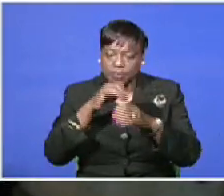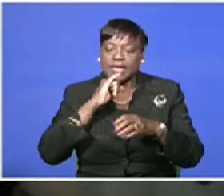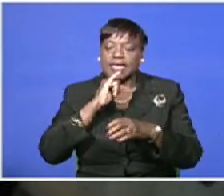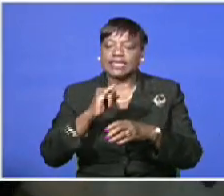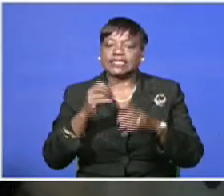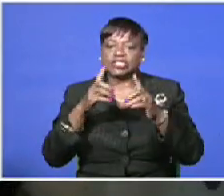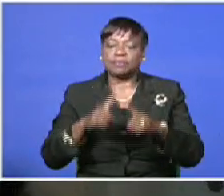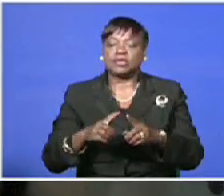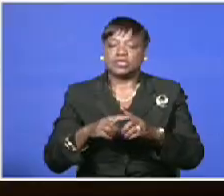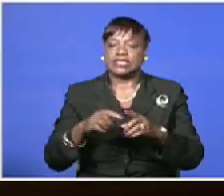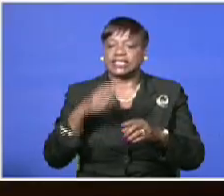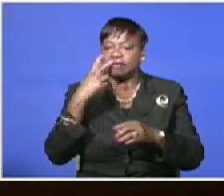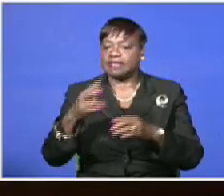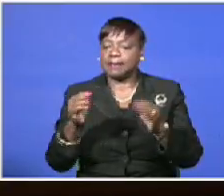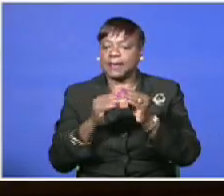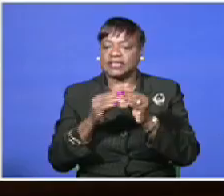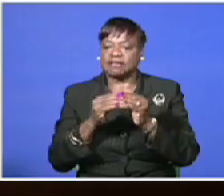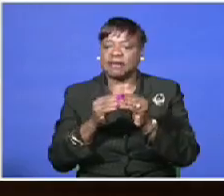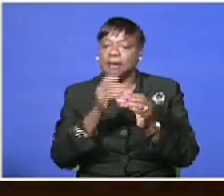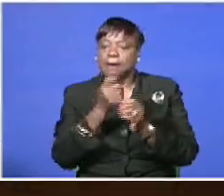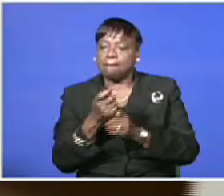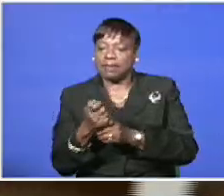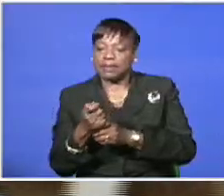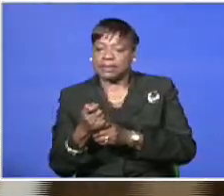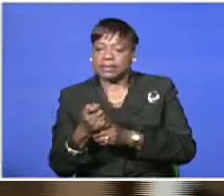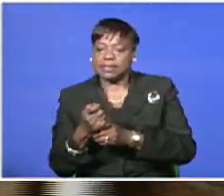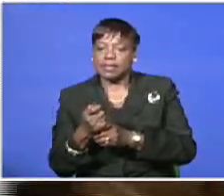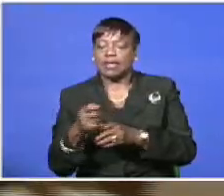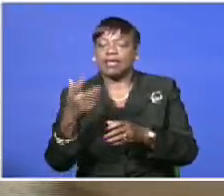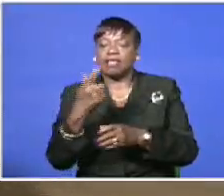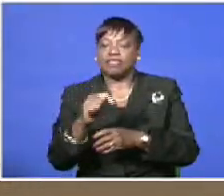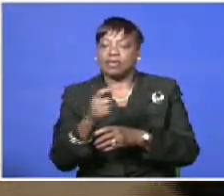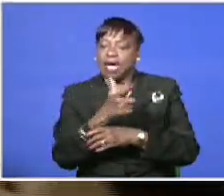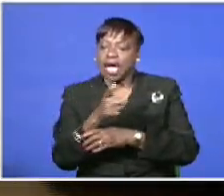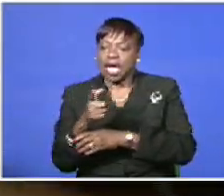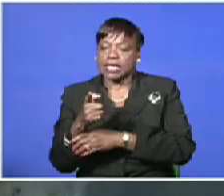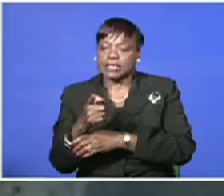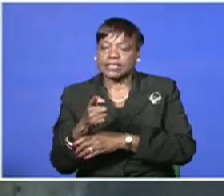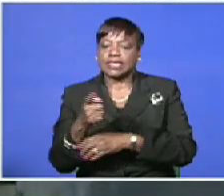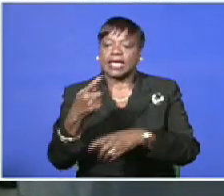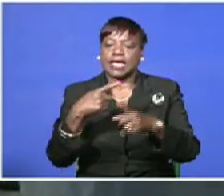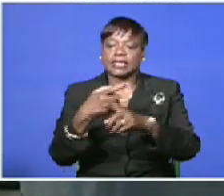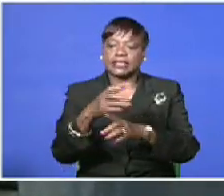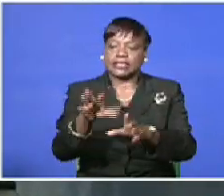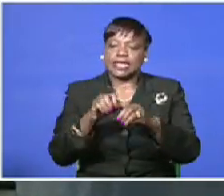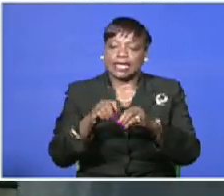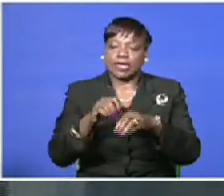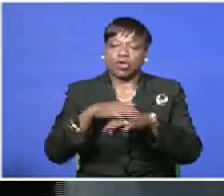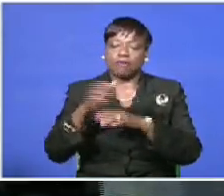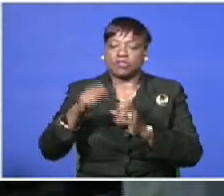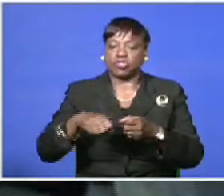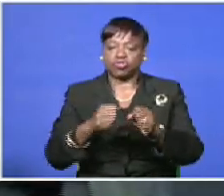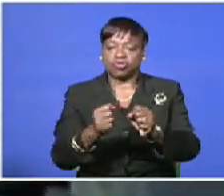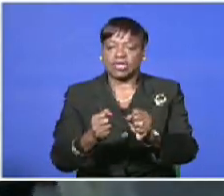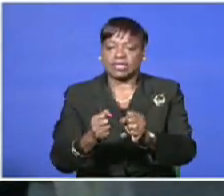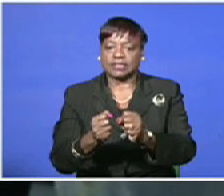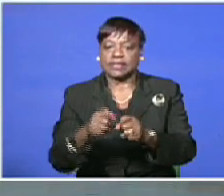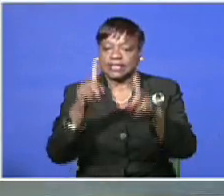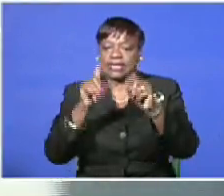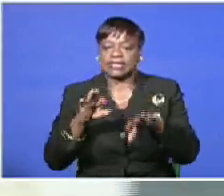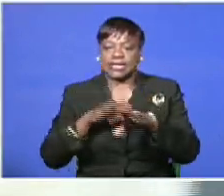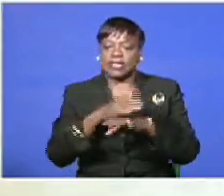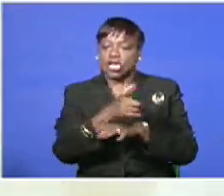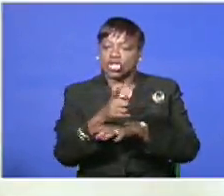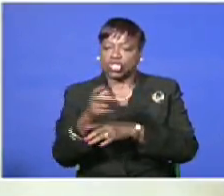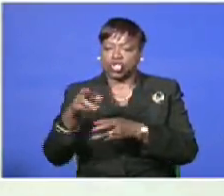on a bullet or a cartridge case. Firearms retrieved from the streets of New Providence and the Family Islands are tested in the shoot room. They are then